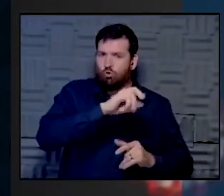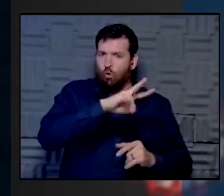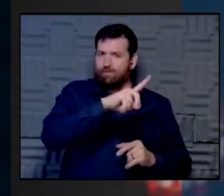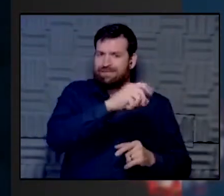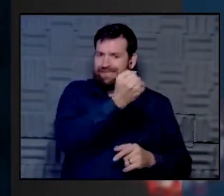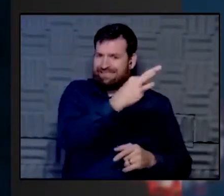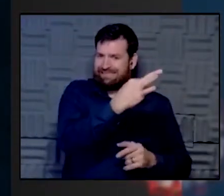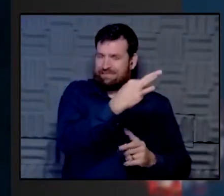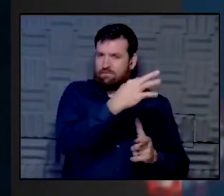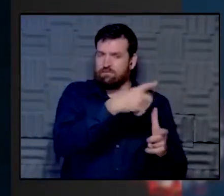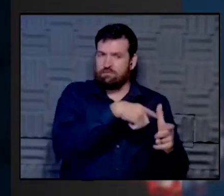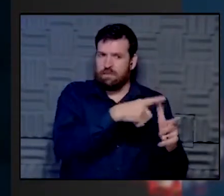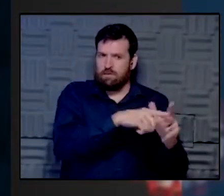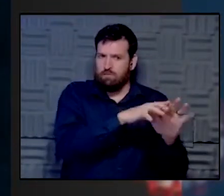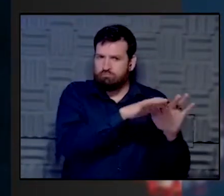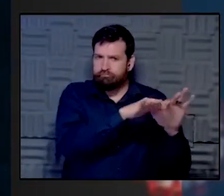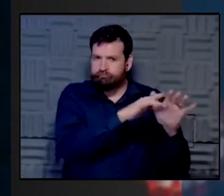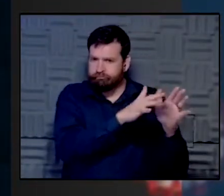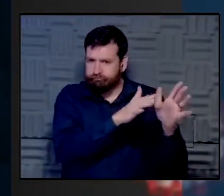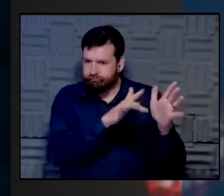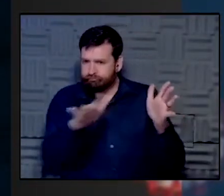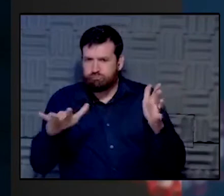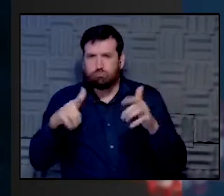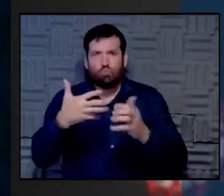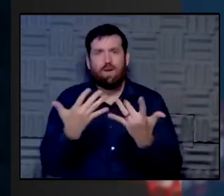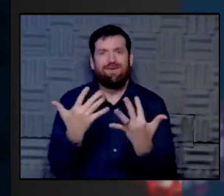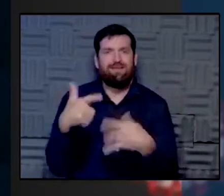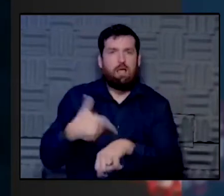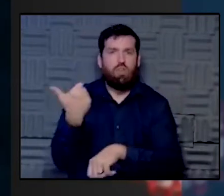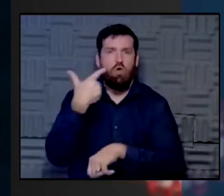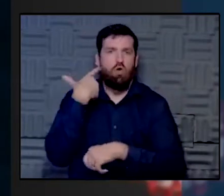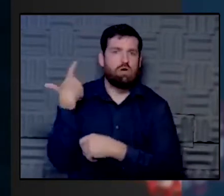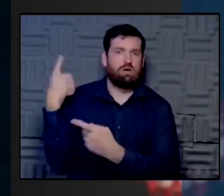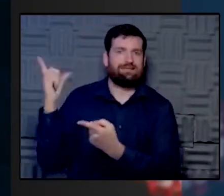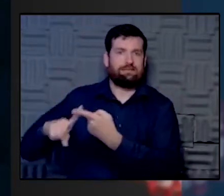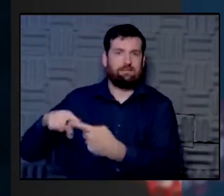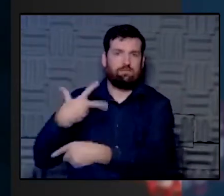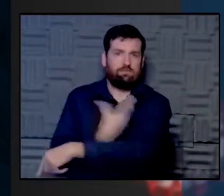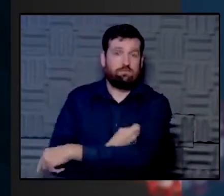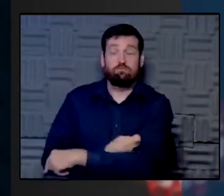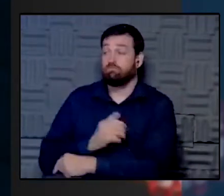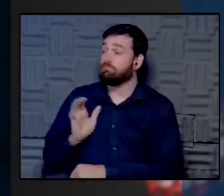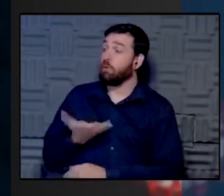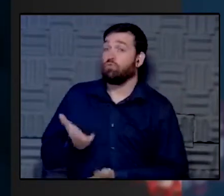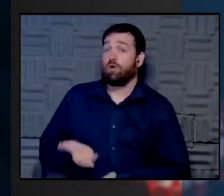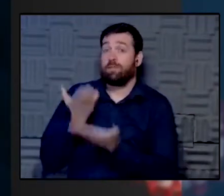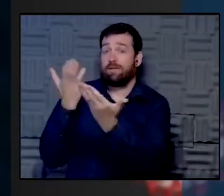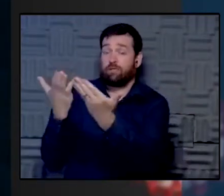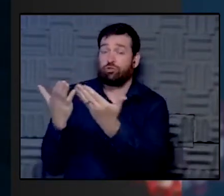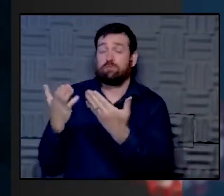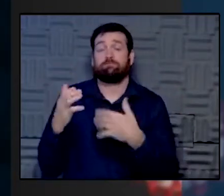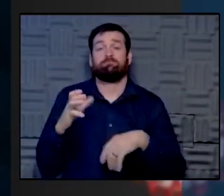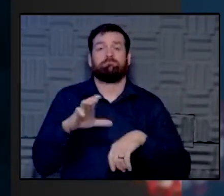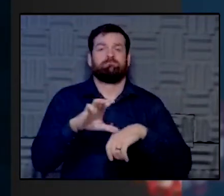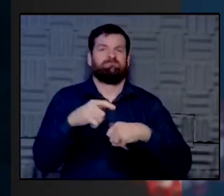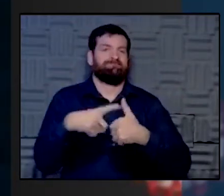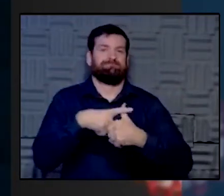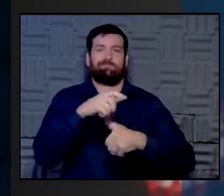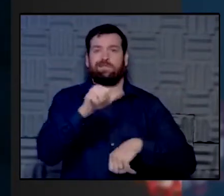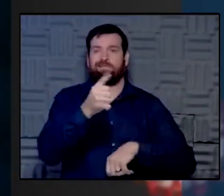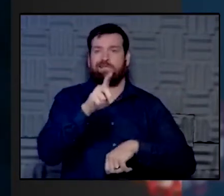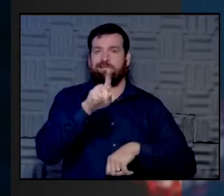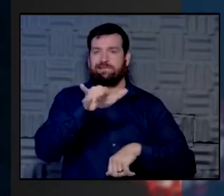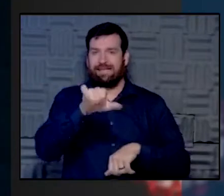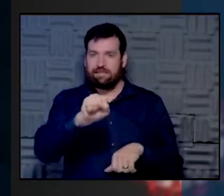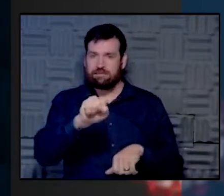get the vaccine? So we've been, this has been part of our recommendation all along, is to wait that initial 10 days,